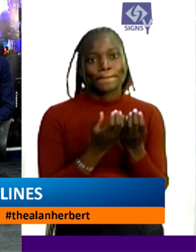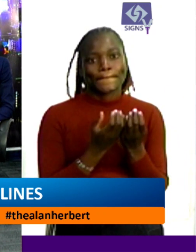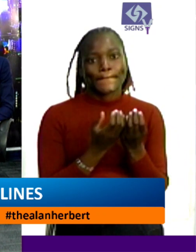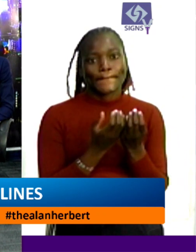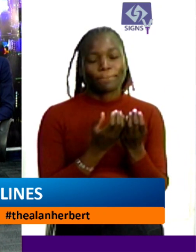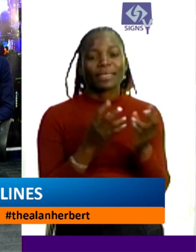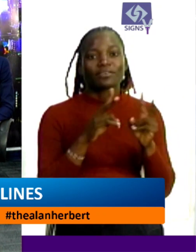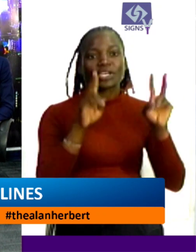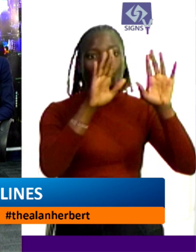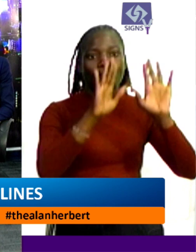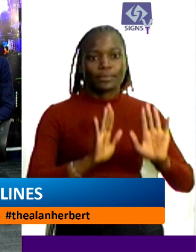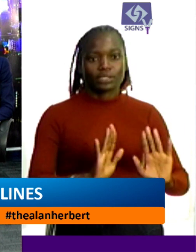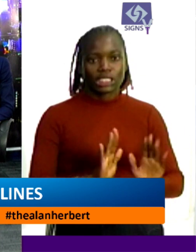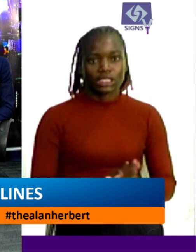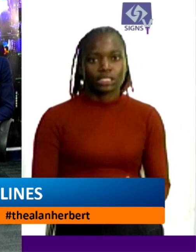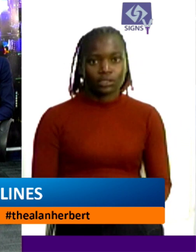vital,